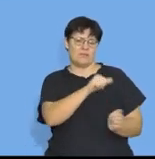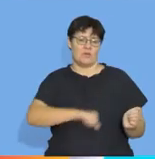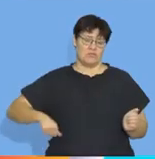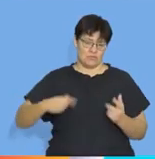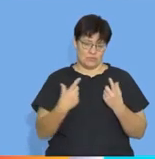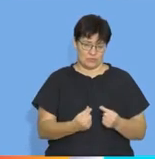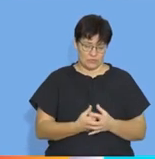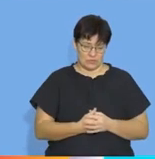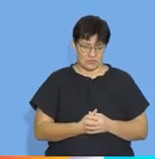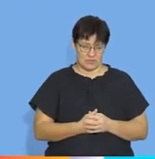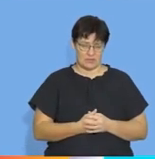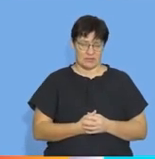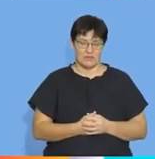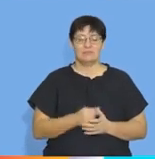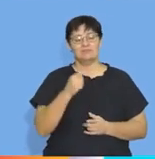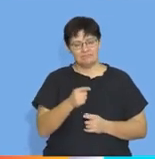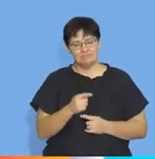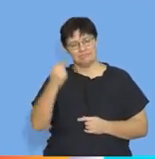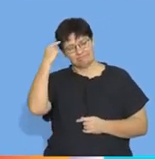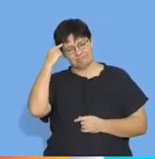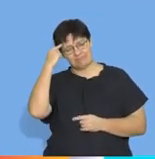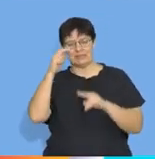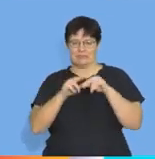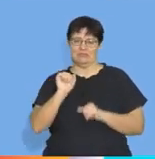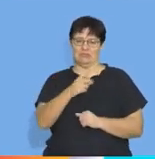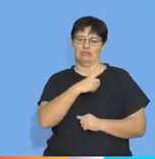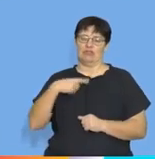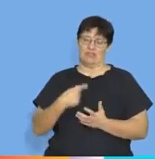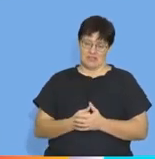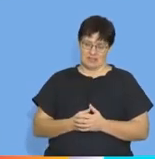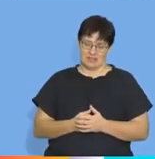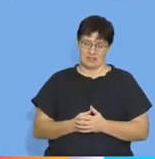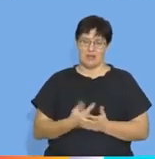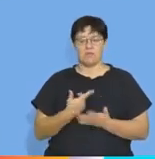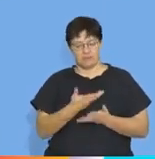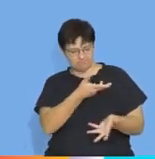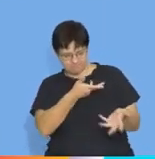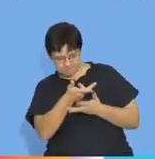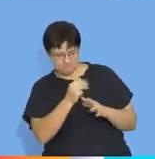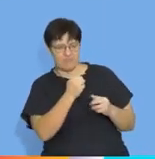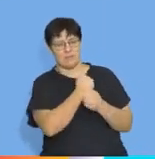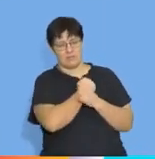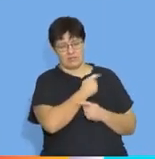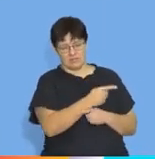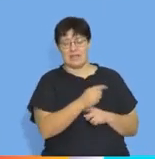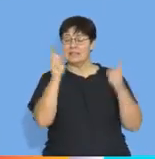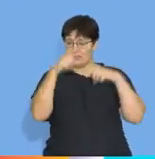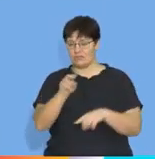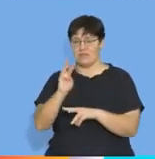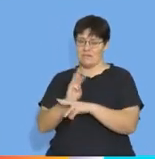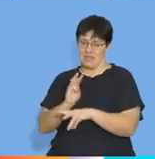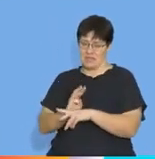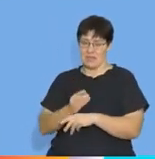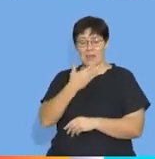done. And so that's often at the discretion of the gynecologist in consultation with the parents and especially the mother, in the